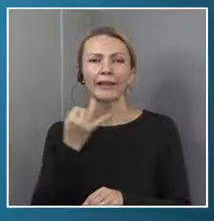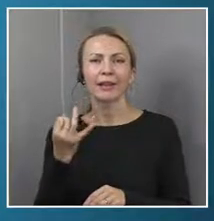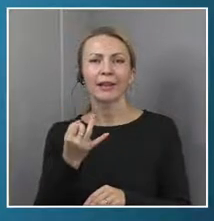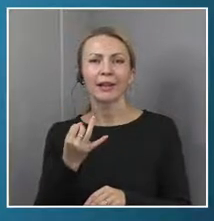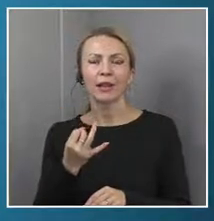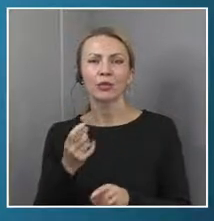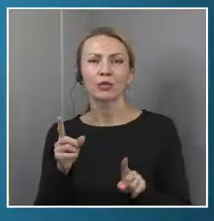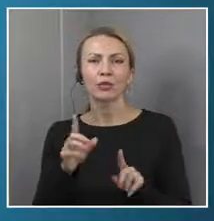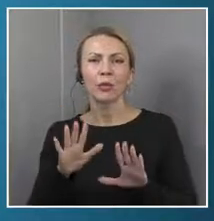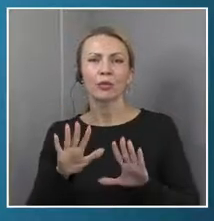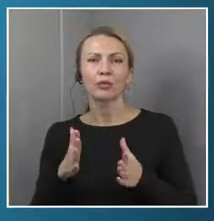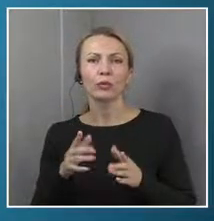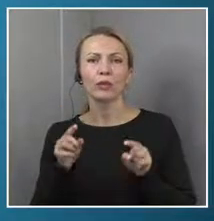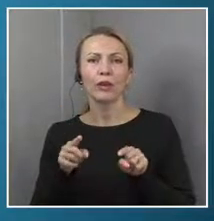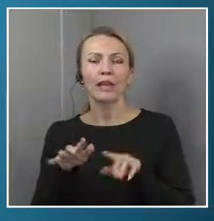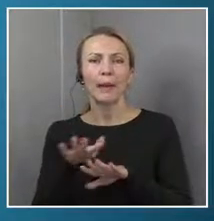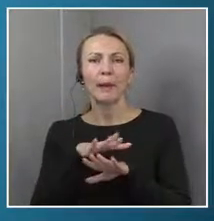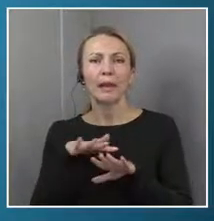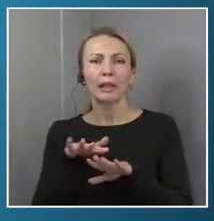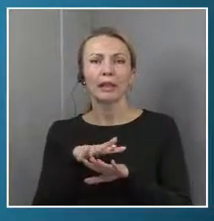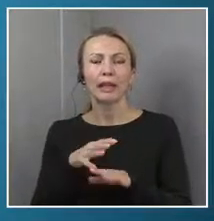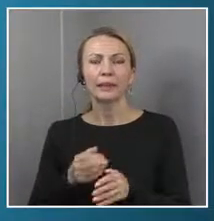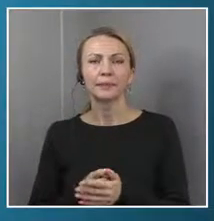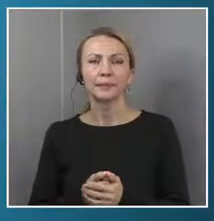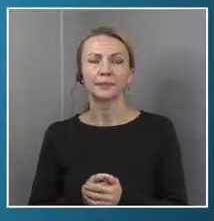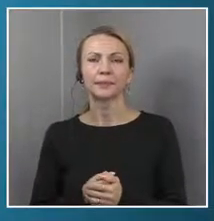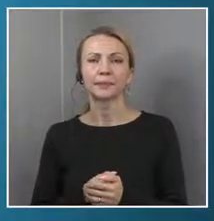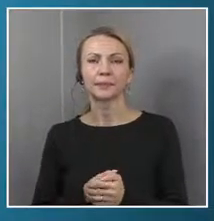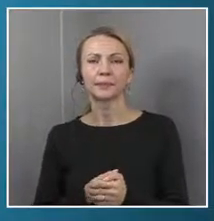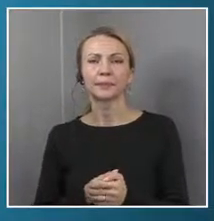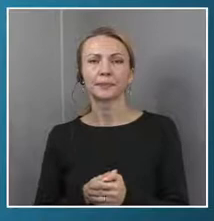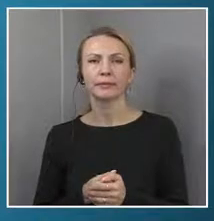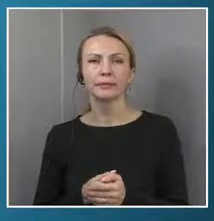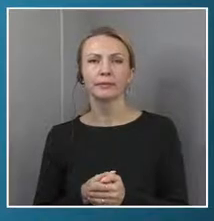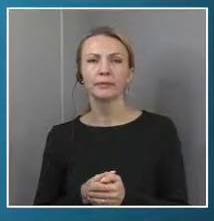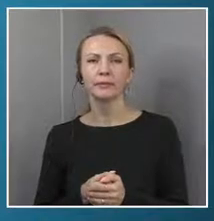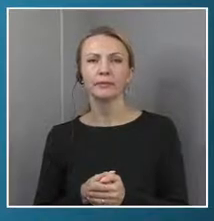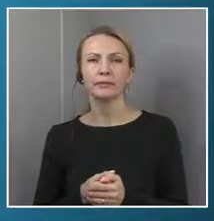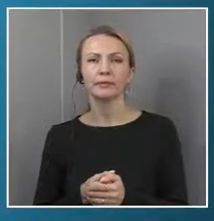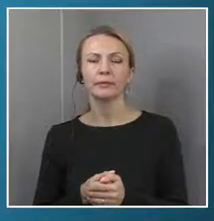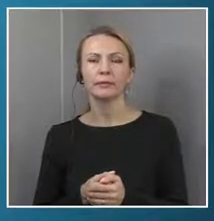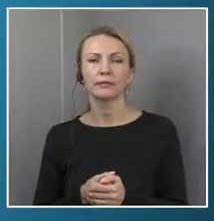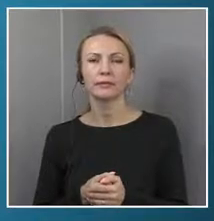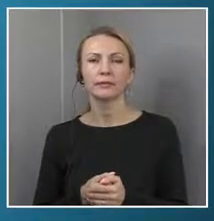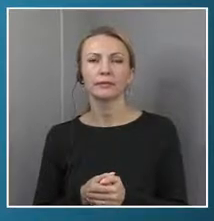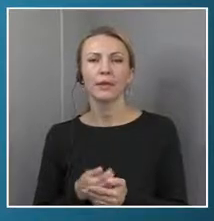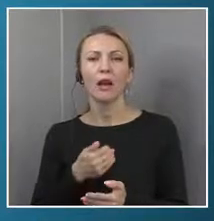blockbuster exhibitions, so in this regard, the market is growing.